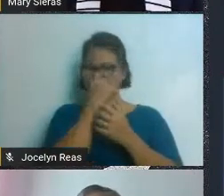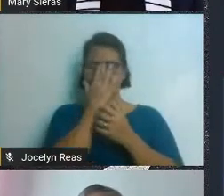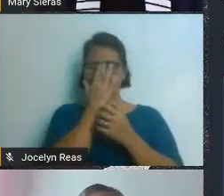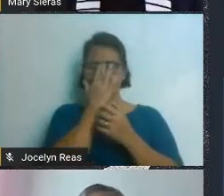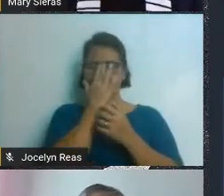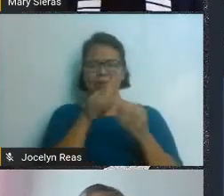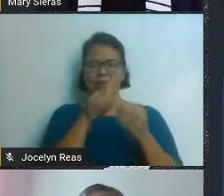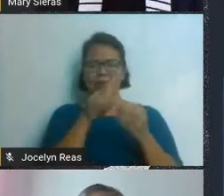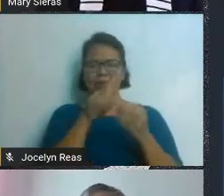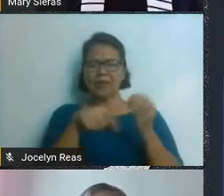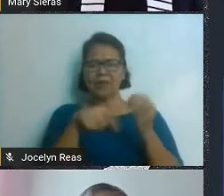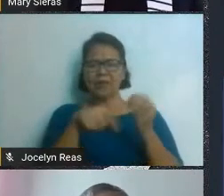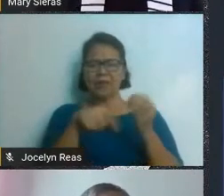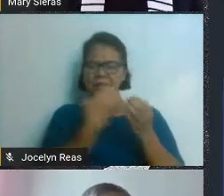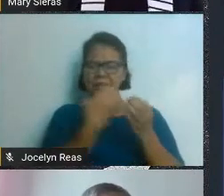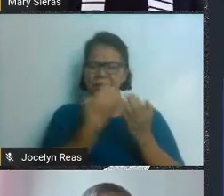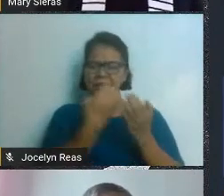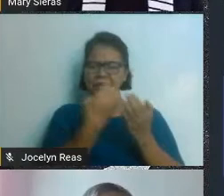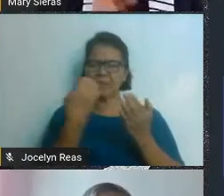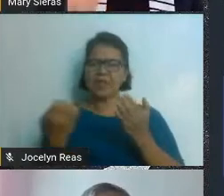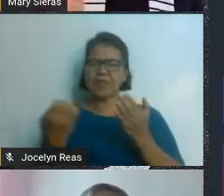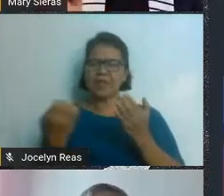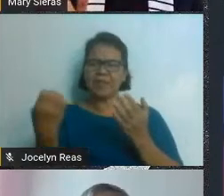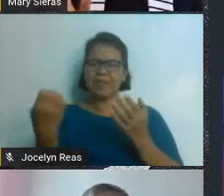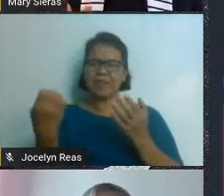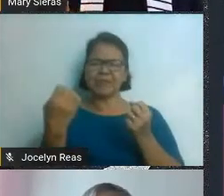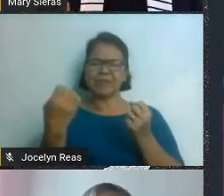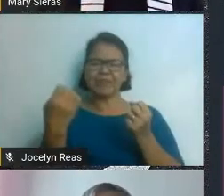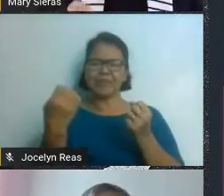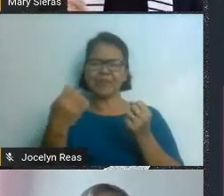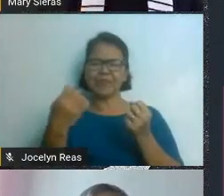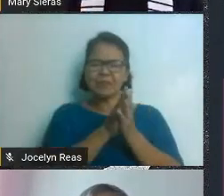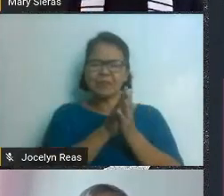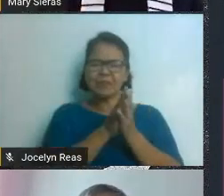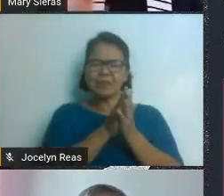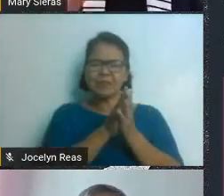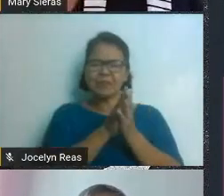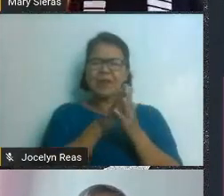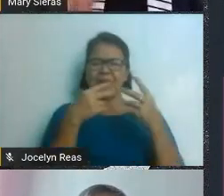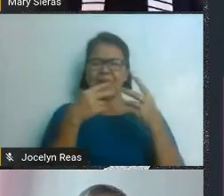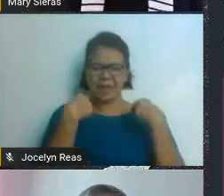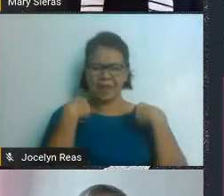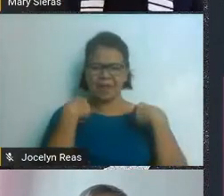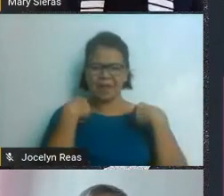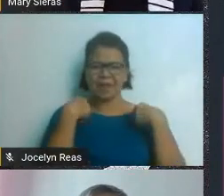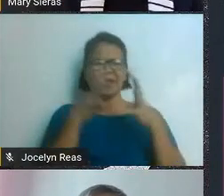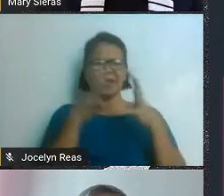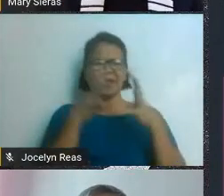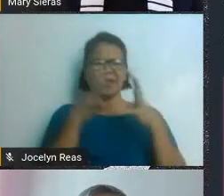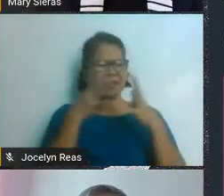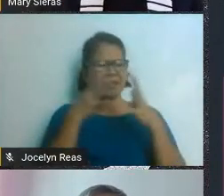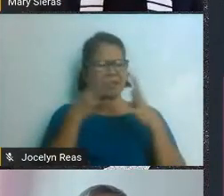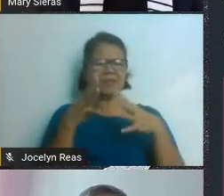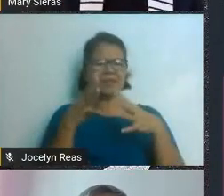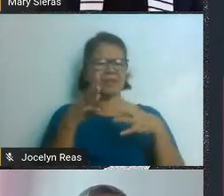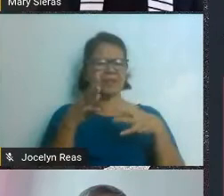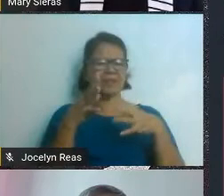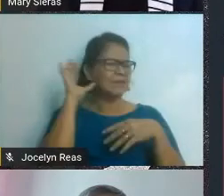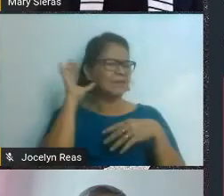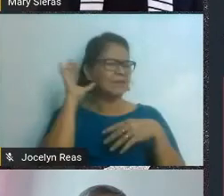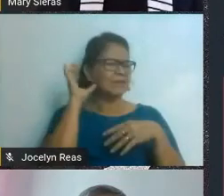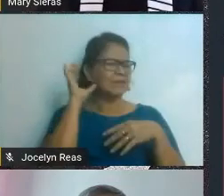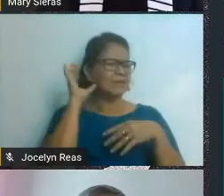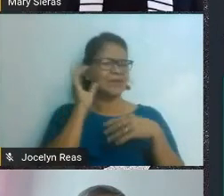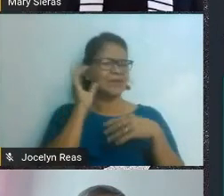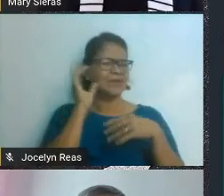po nagtatanong, Yusek, there's a lot of rumors, quote-unquote, rumors in Facebook